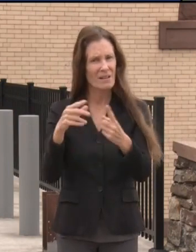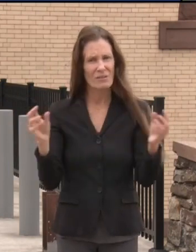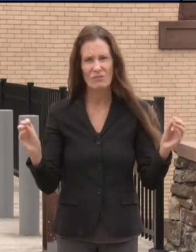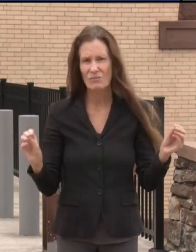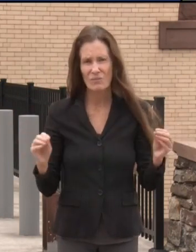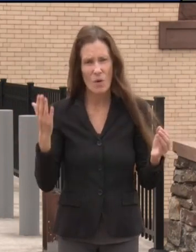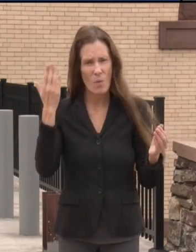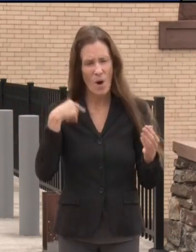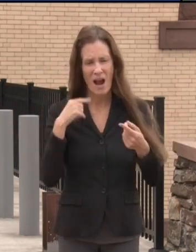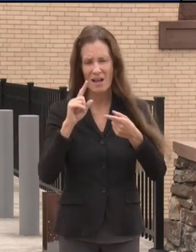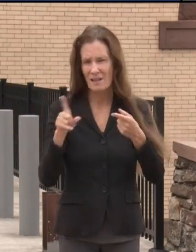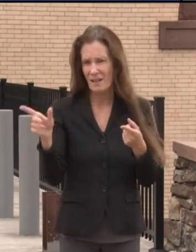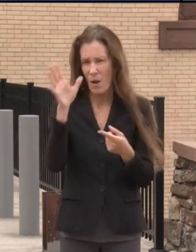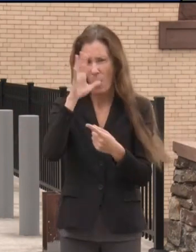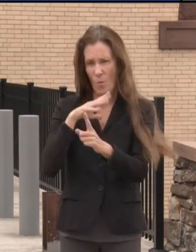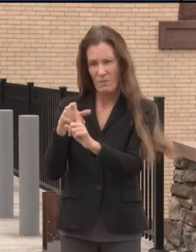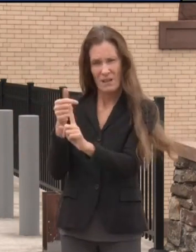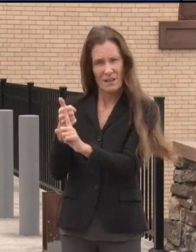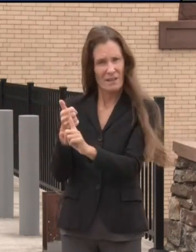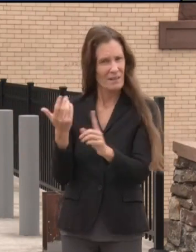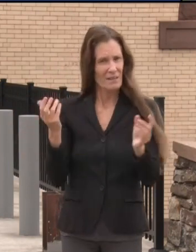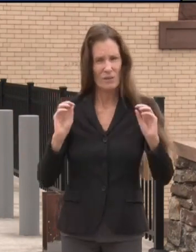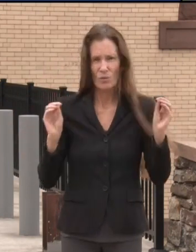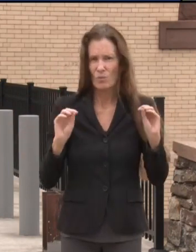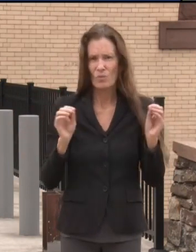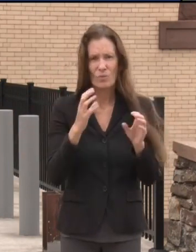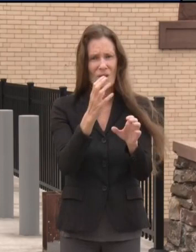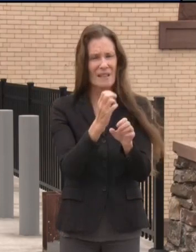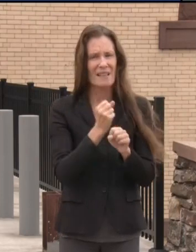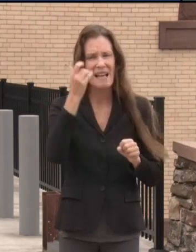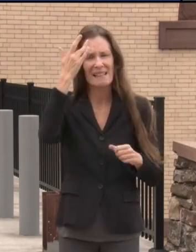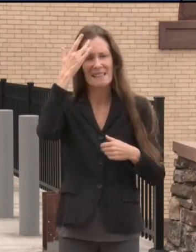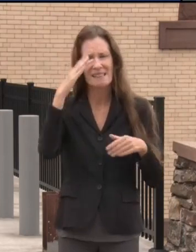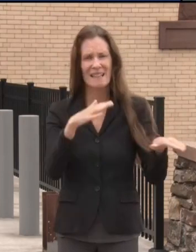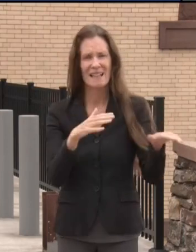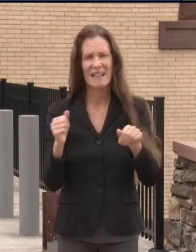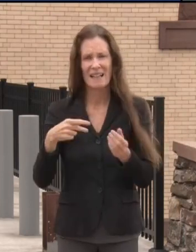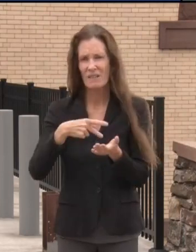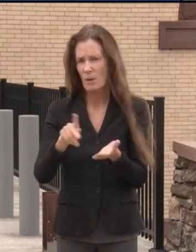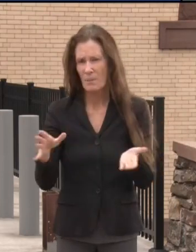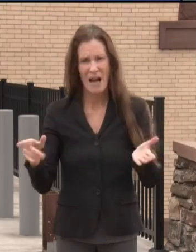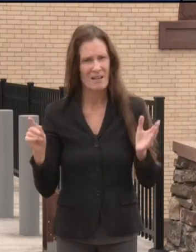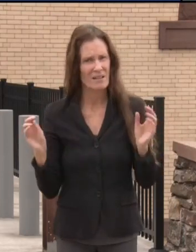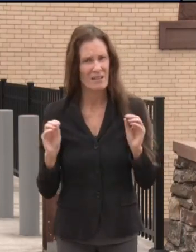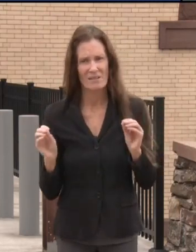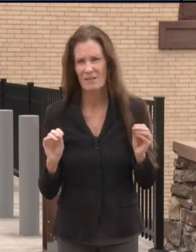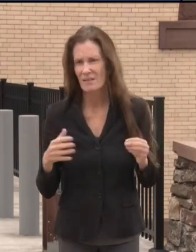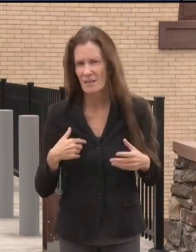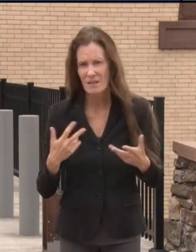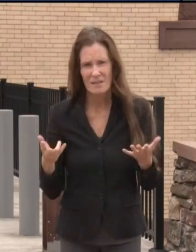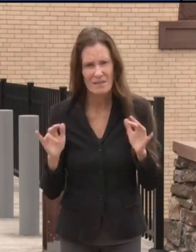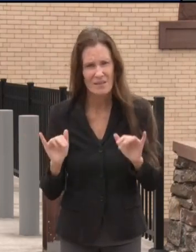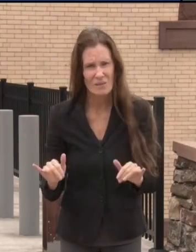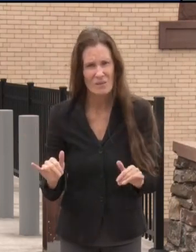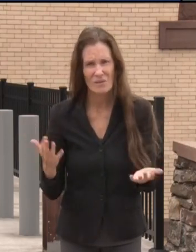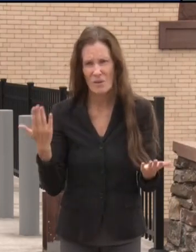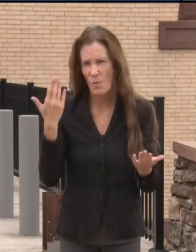Families First Coronavirus Response Act because her company employs over 500